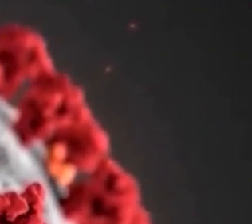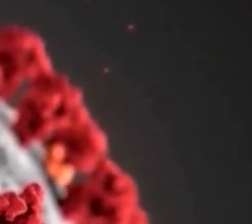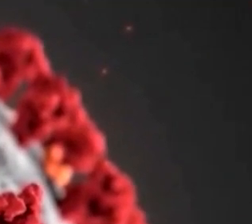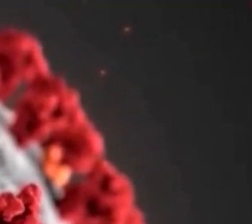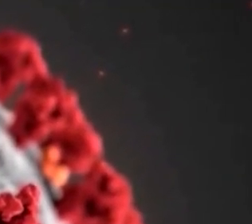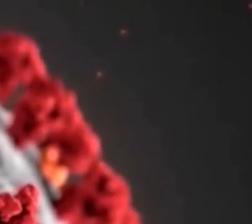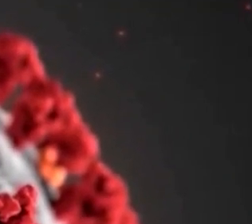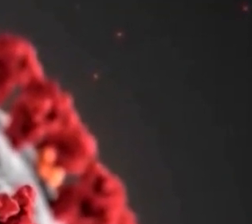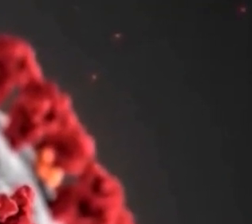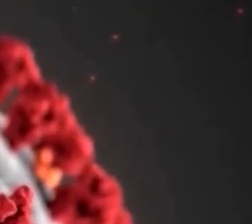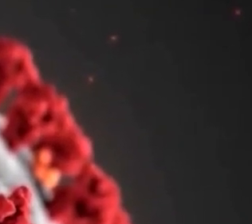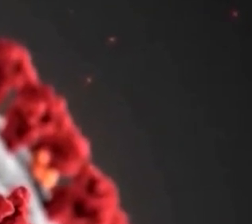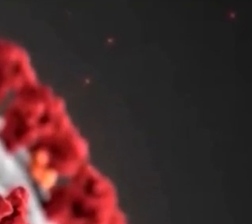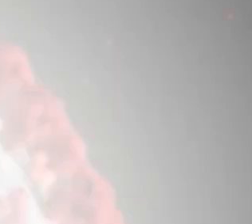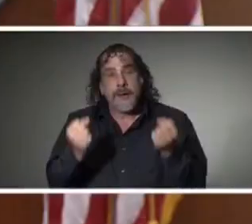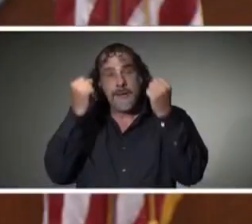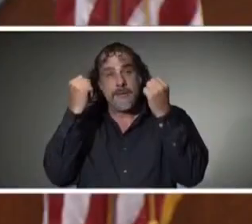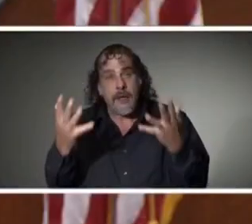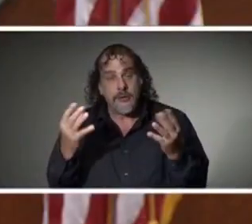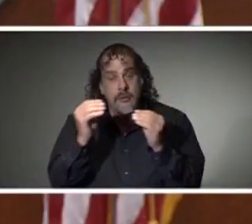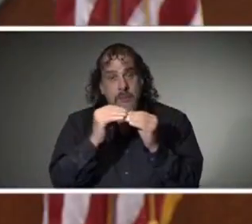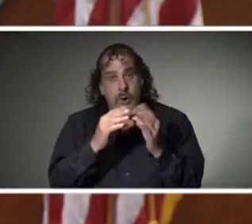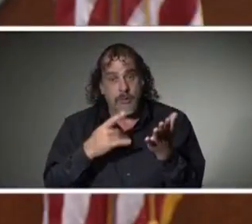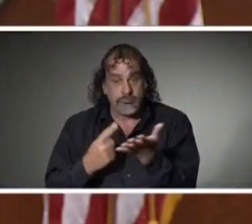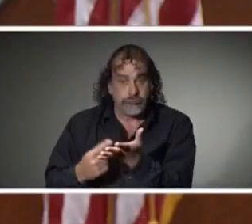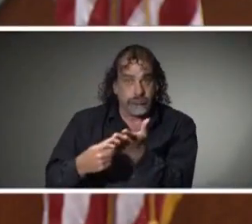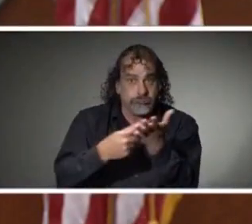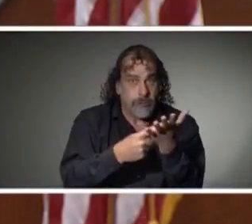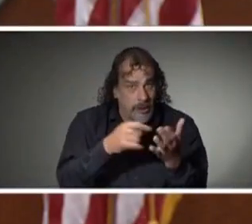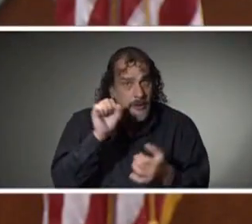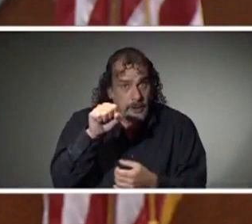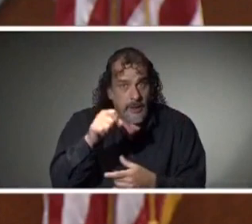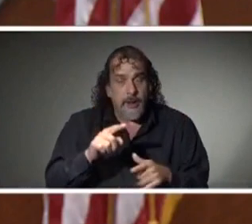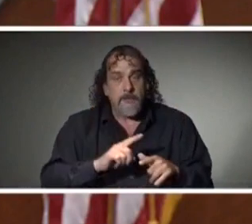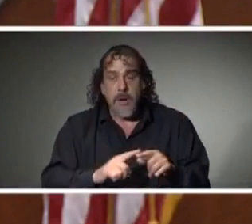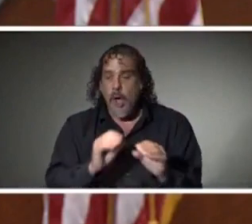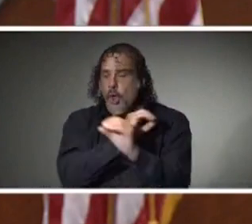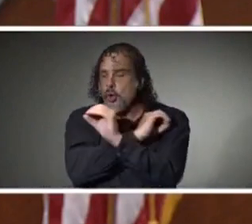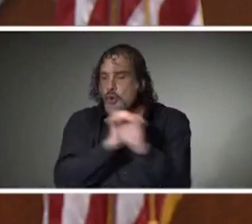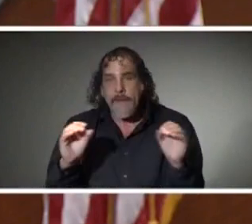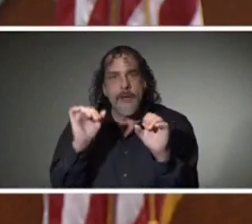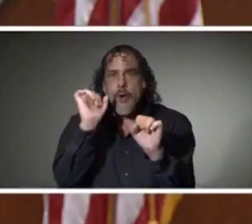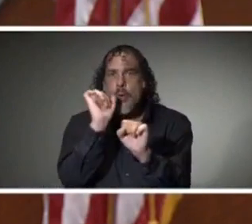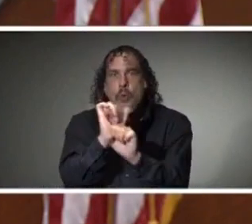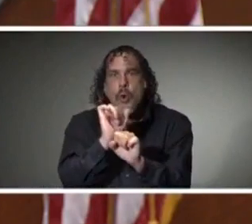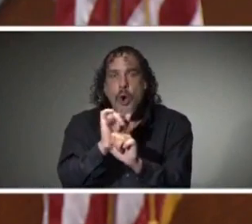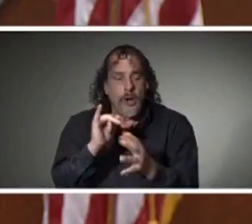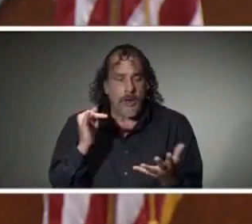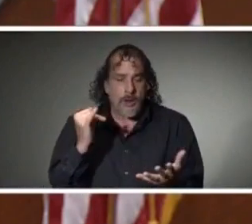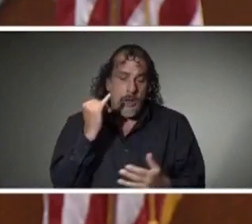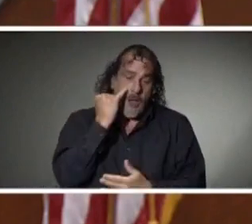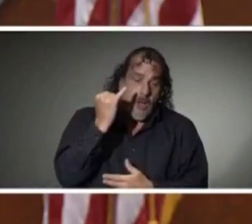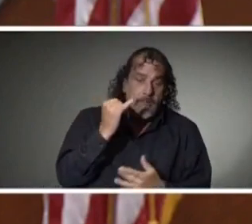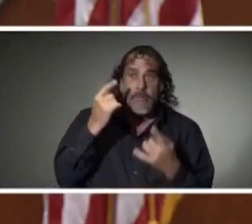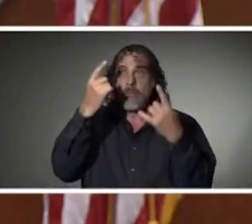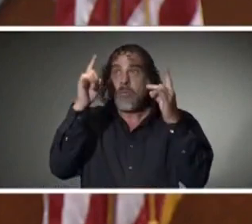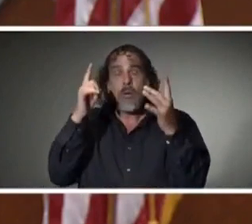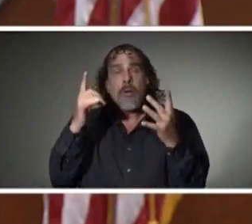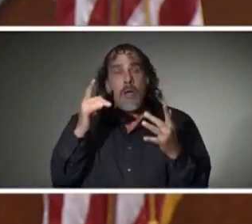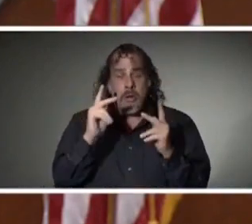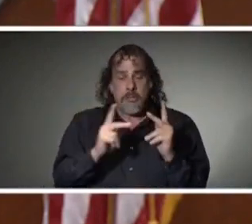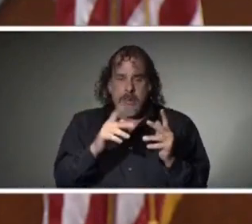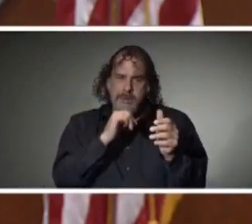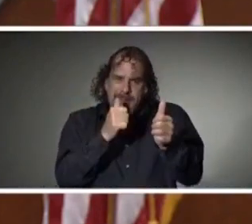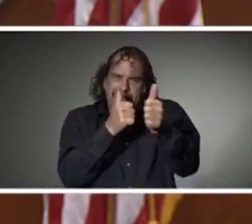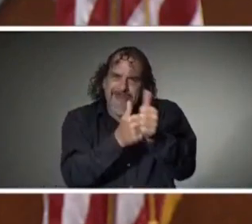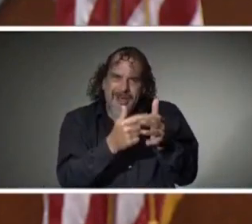this easier. But nothing is going to work unless people will just follow the rules